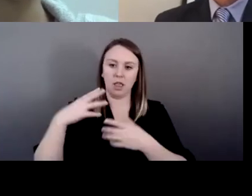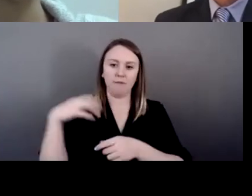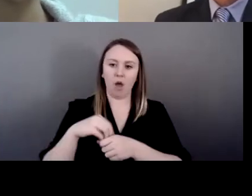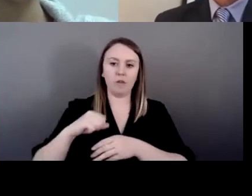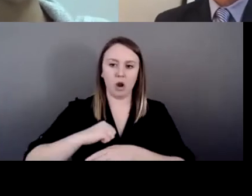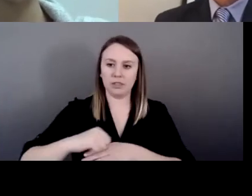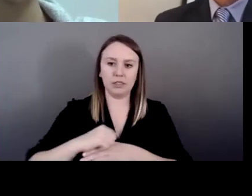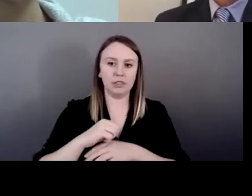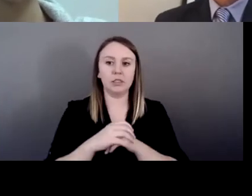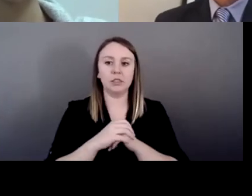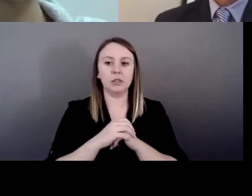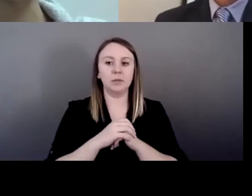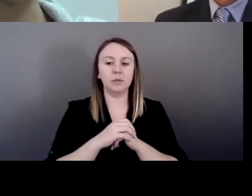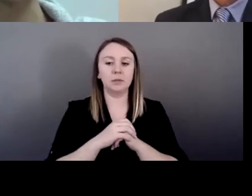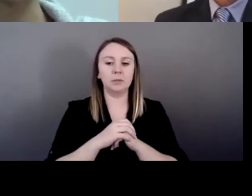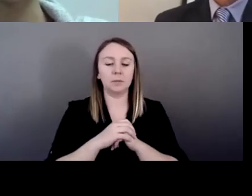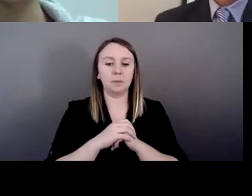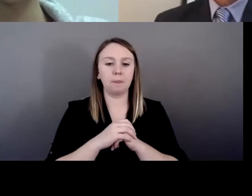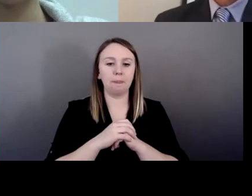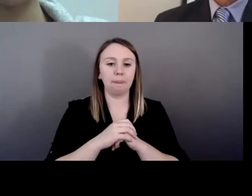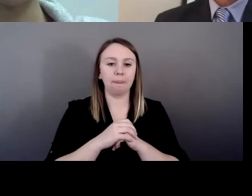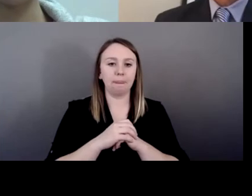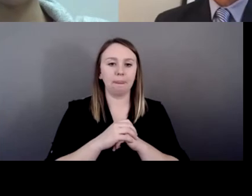Idaho's really in the early stages of